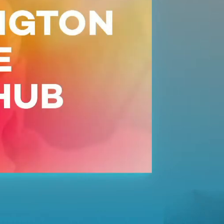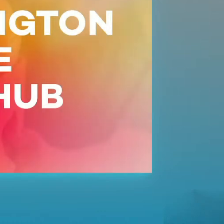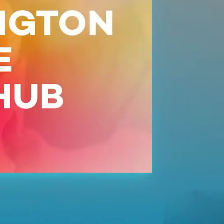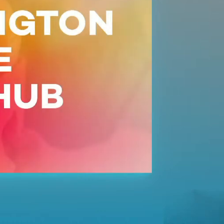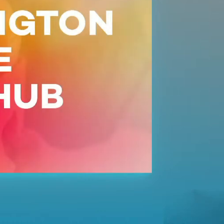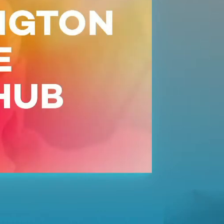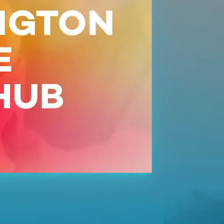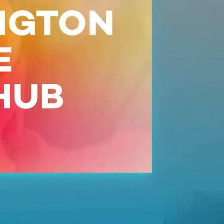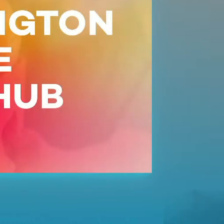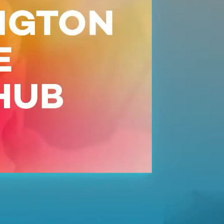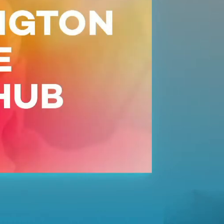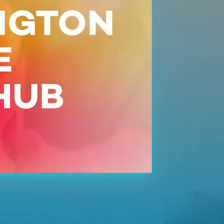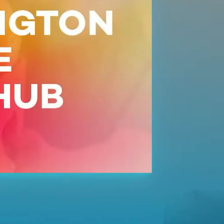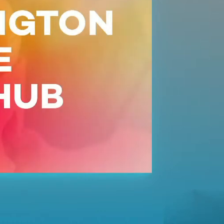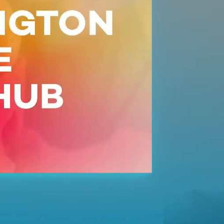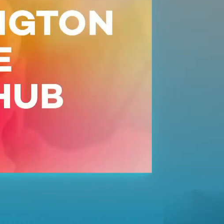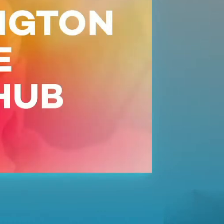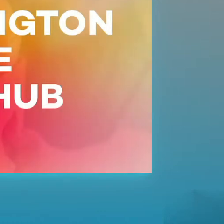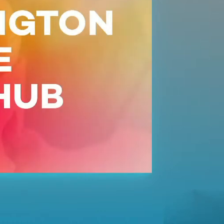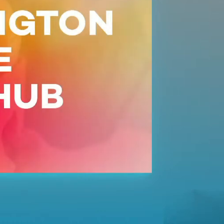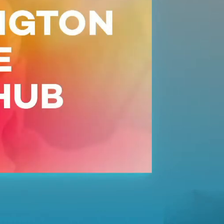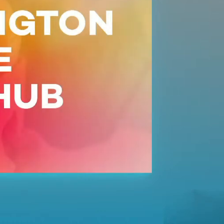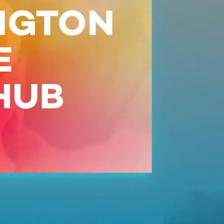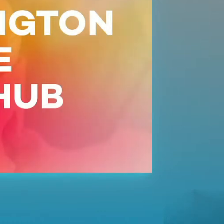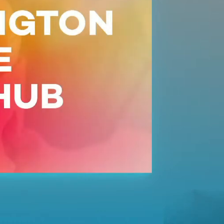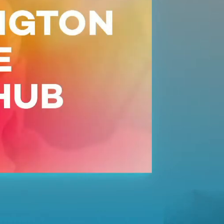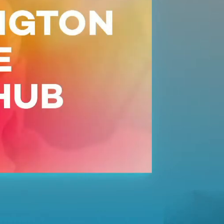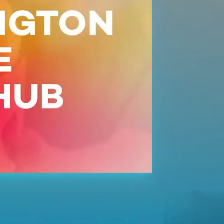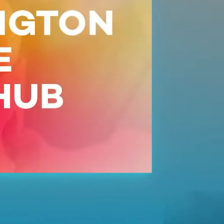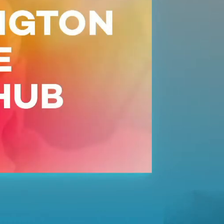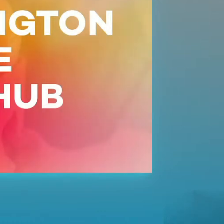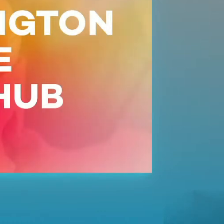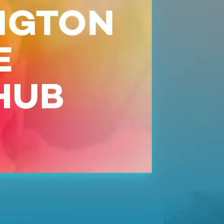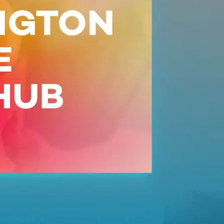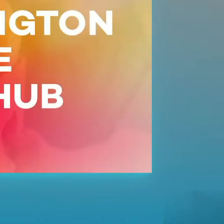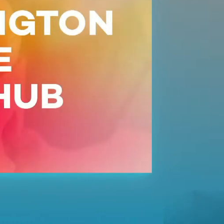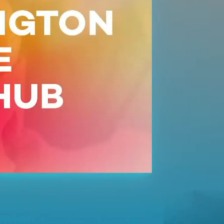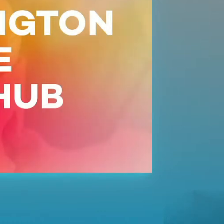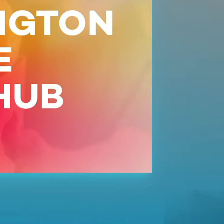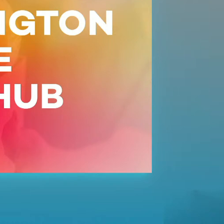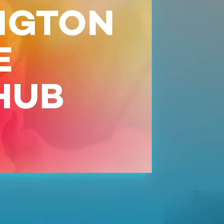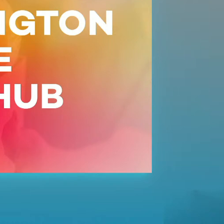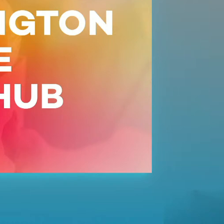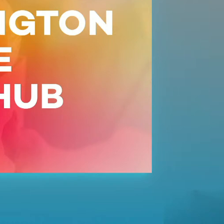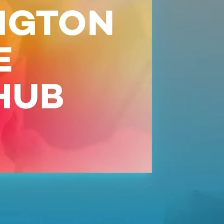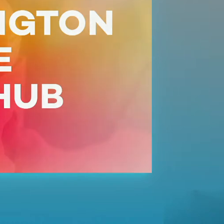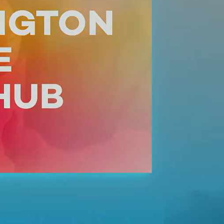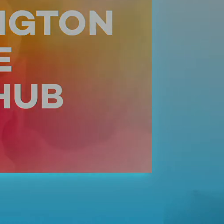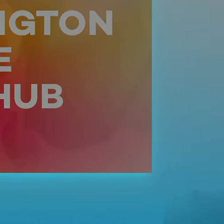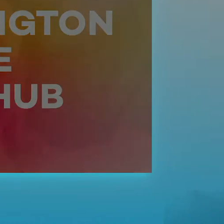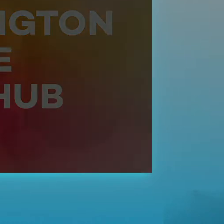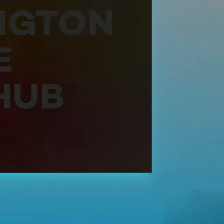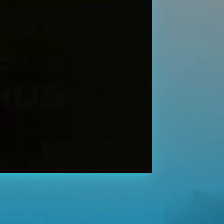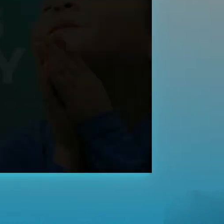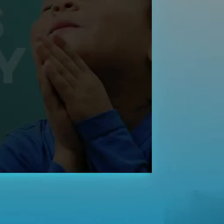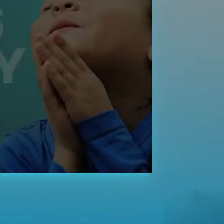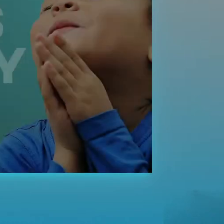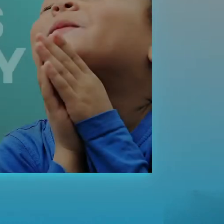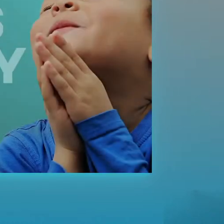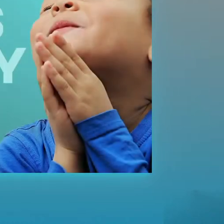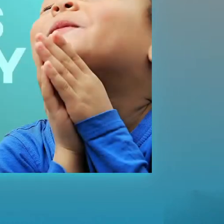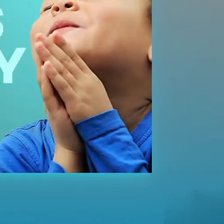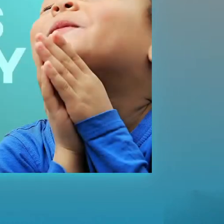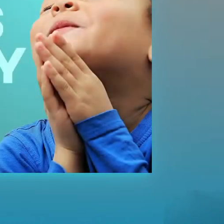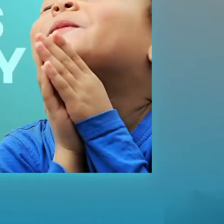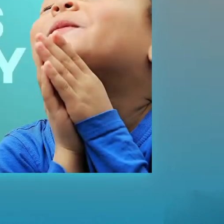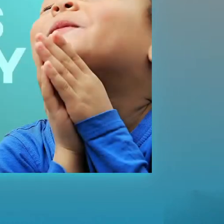Who is bigger than the heaven? And the lover of my soul. And the